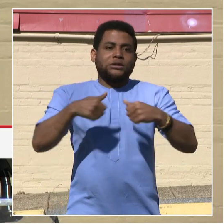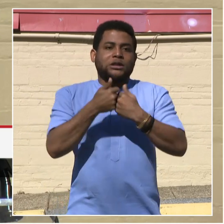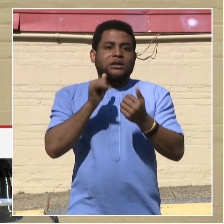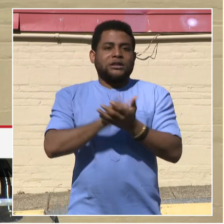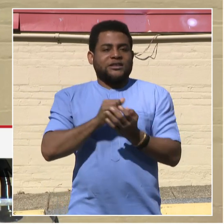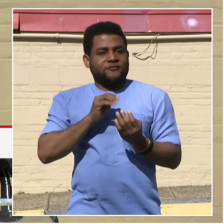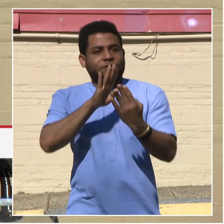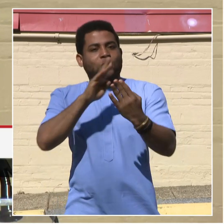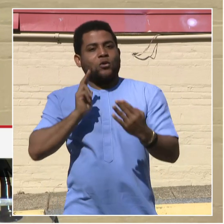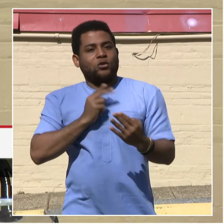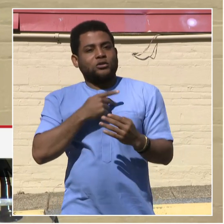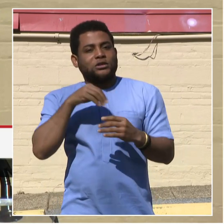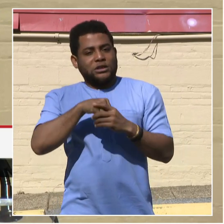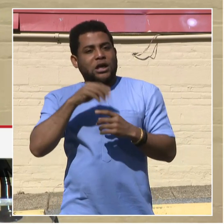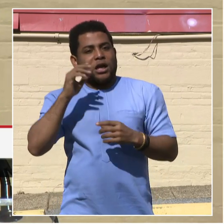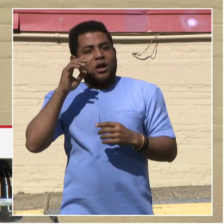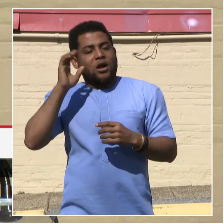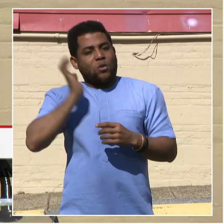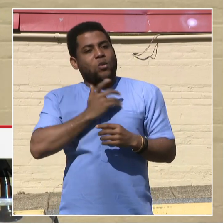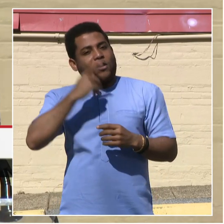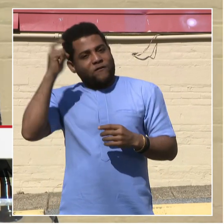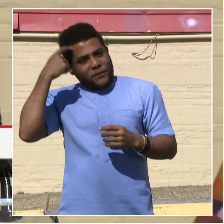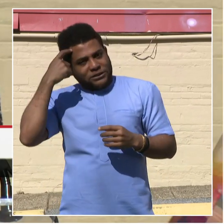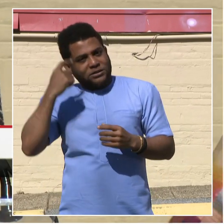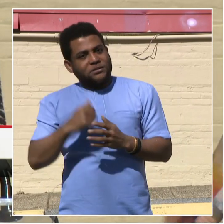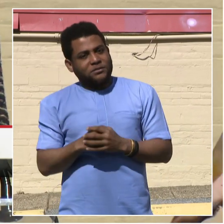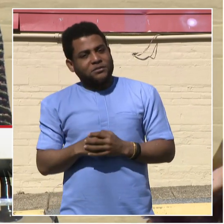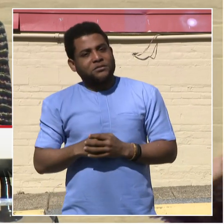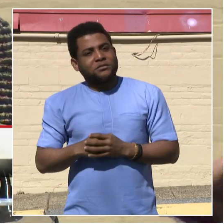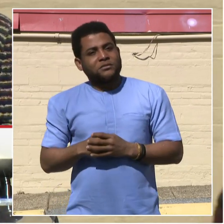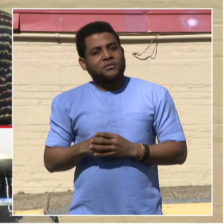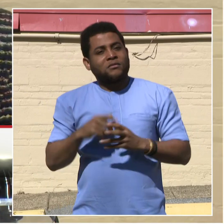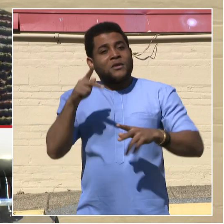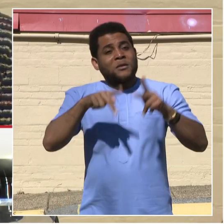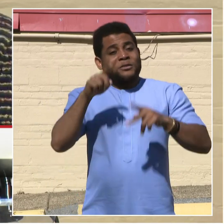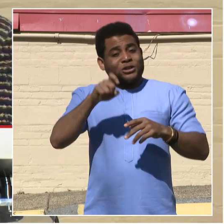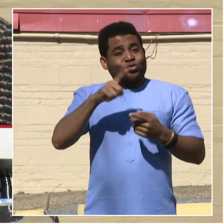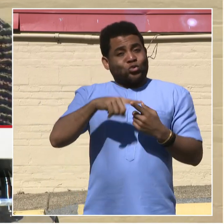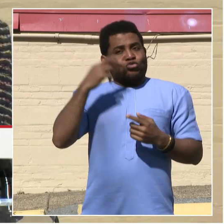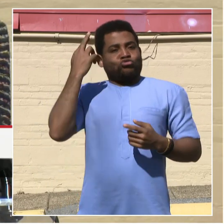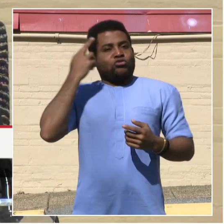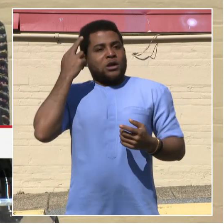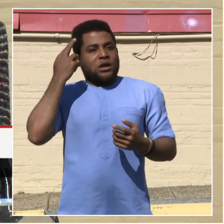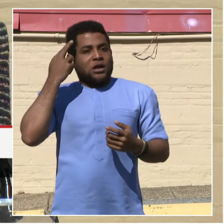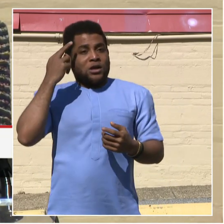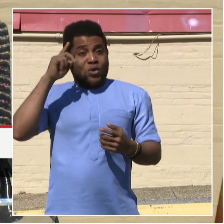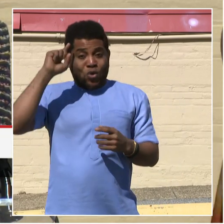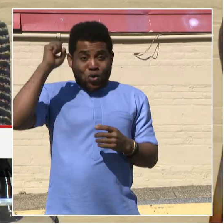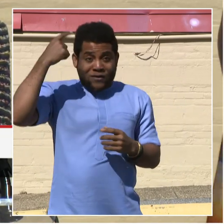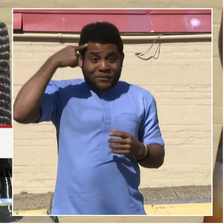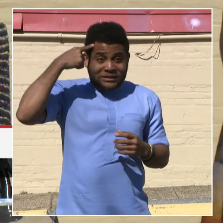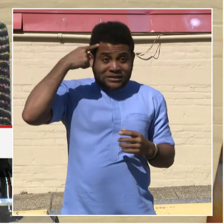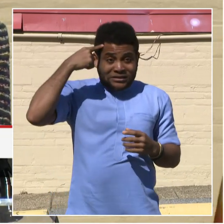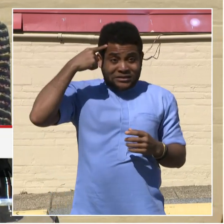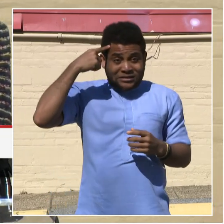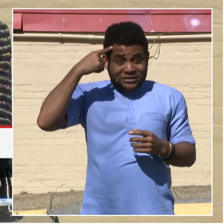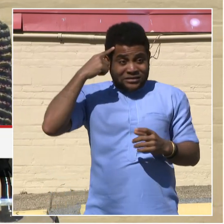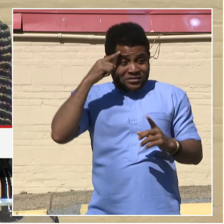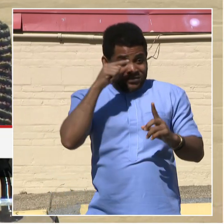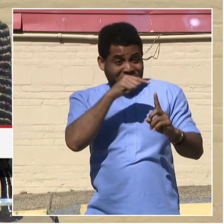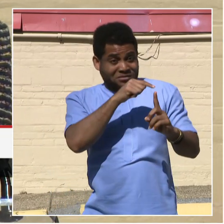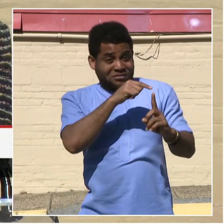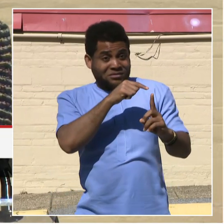government. People need to realize that the government played an active role in